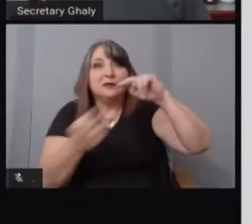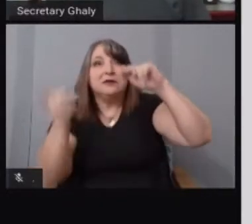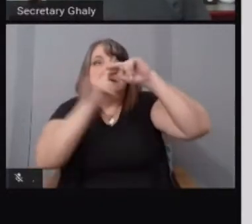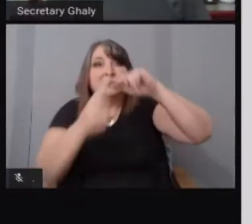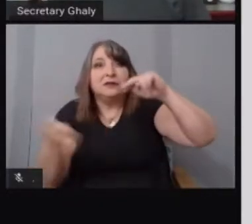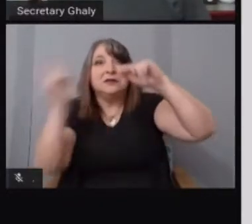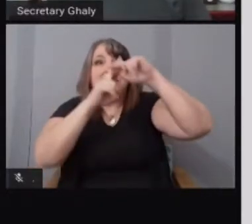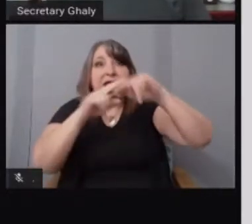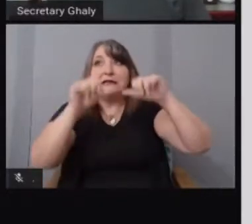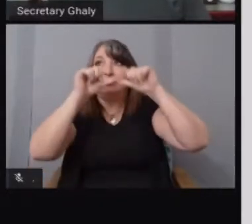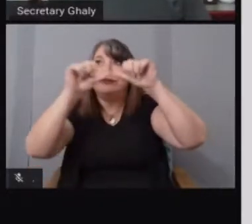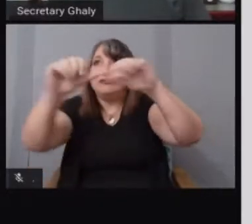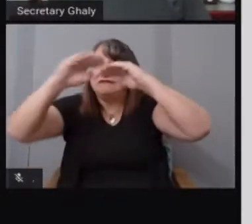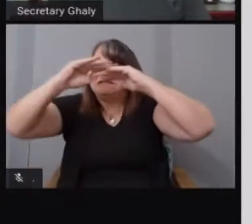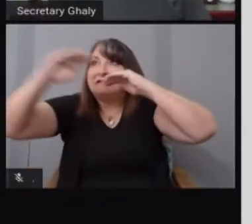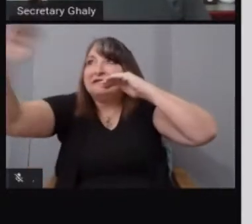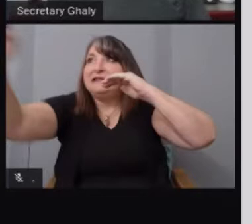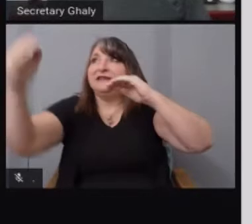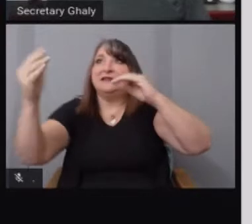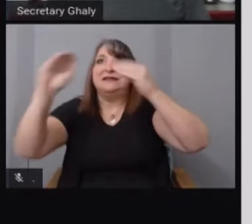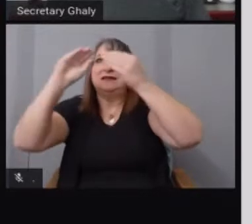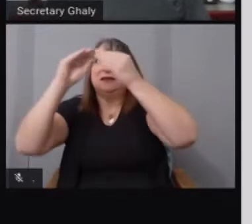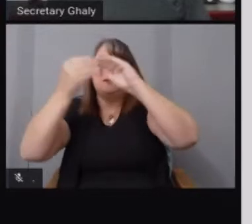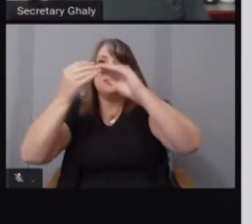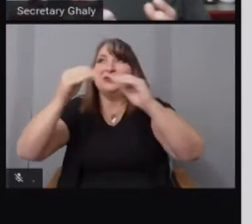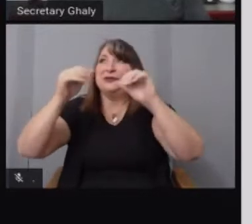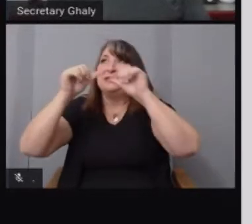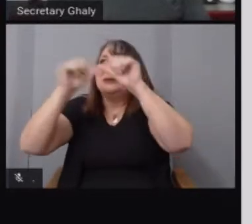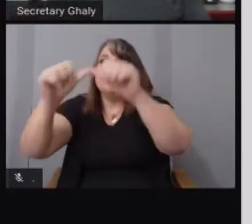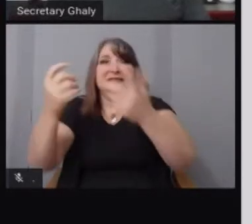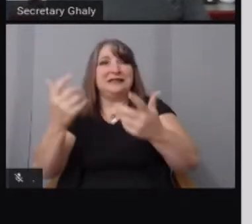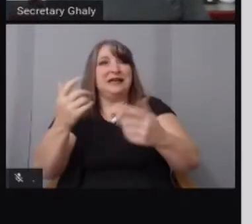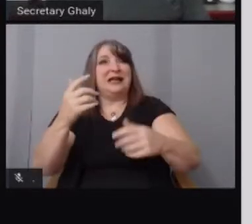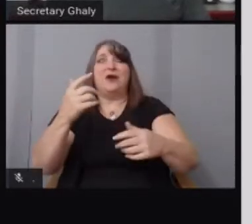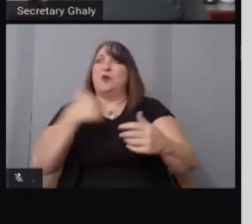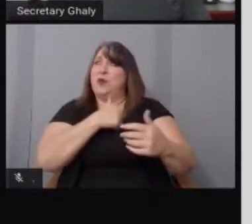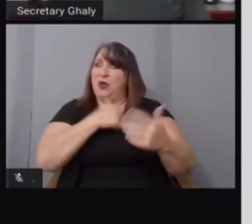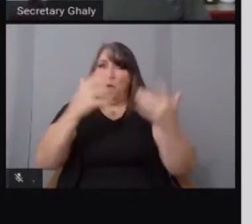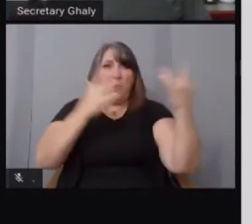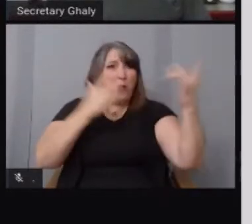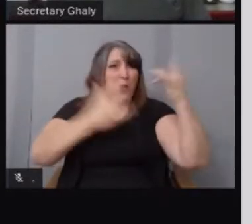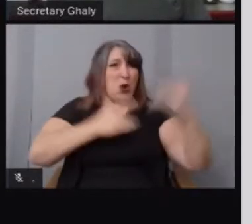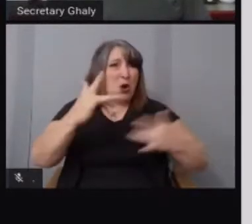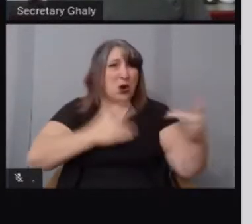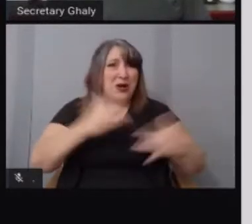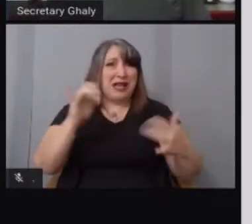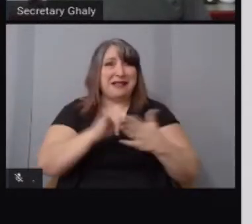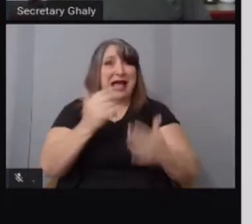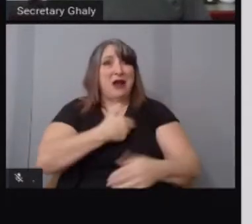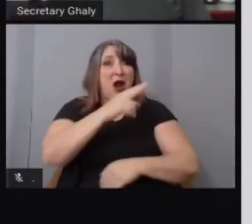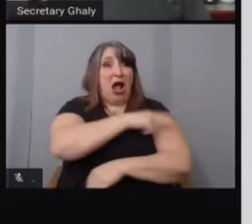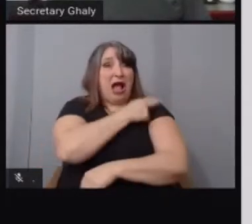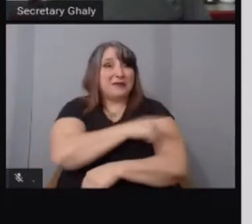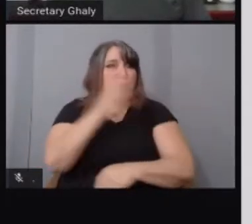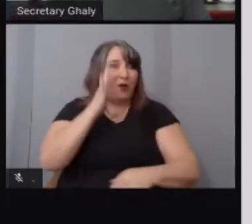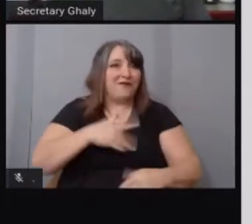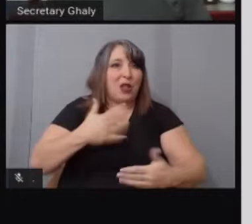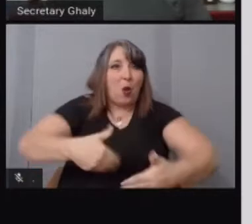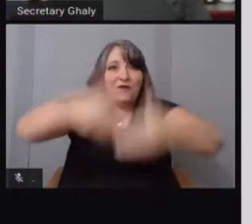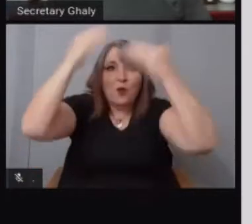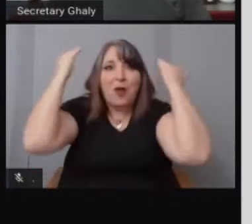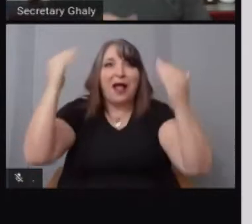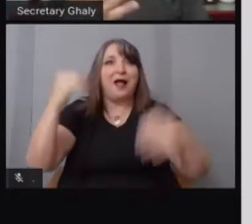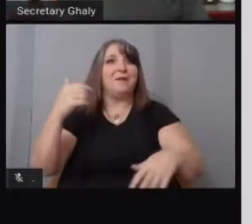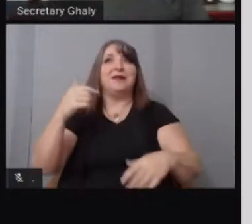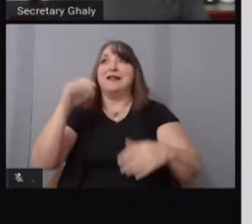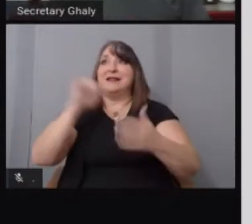worry about in terms of overwhelming our hospital system, making sure that hospital system's available to take care of not just people who are sick